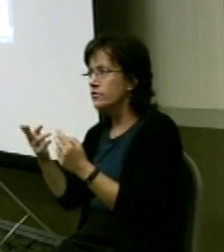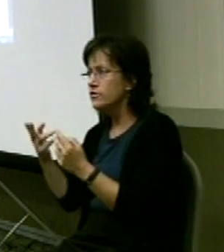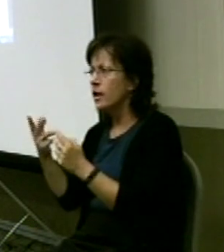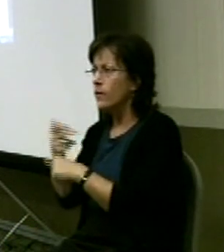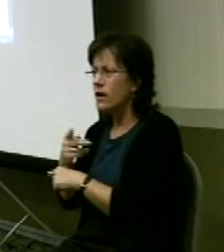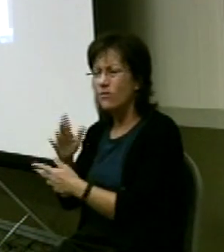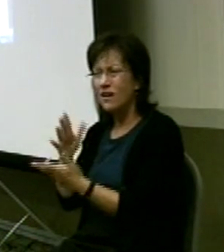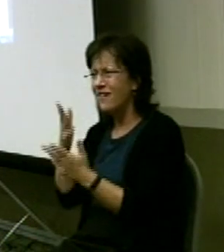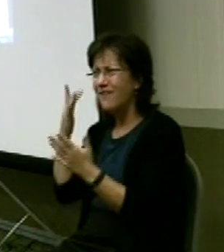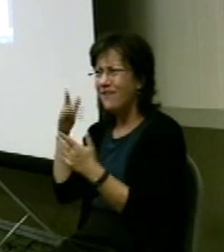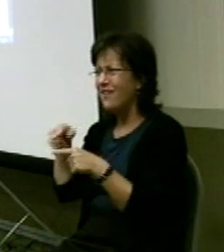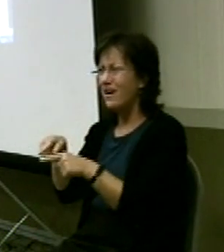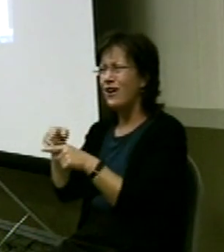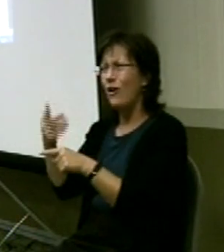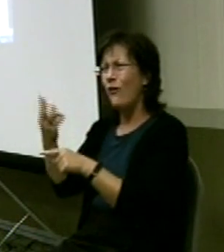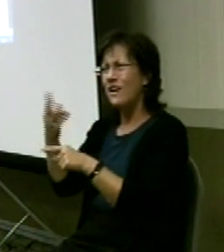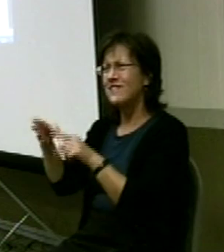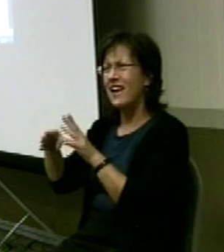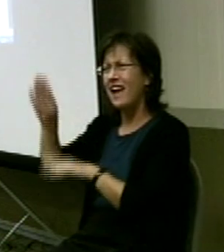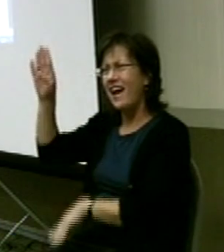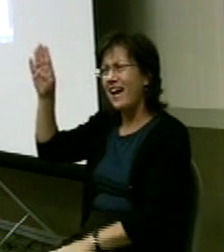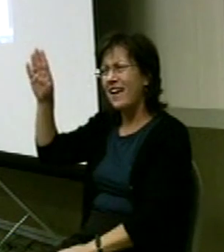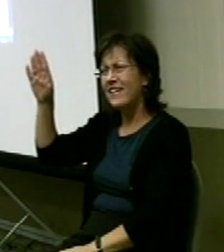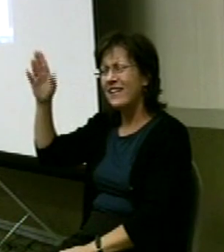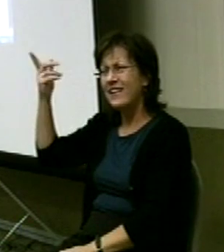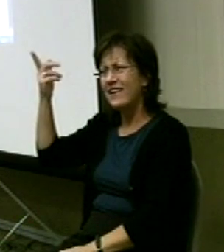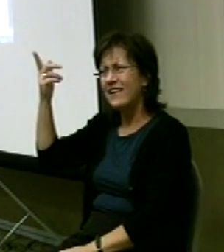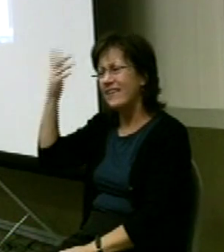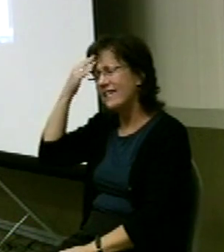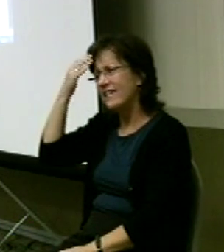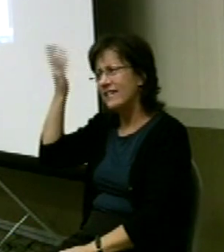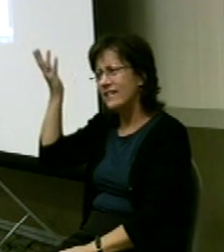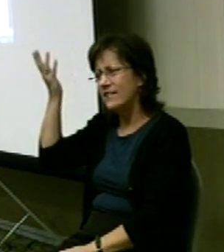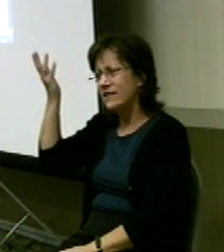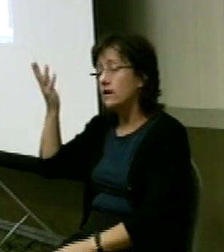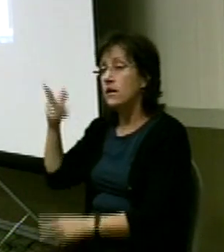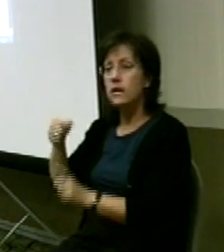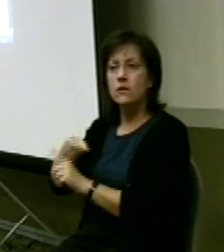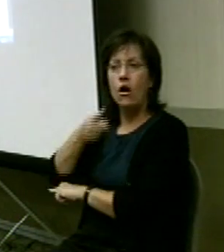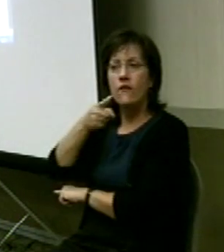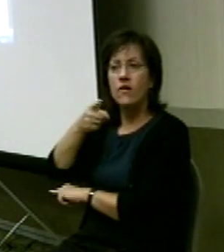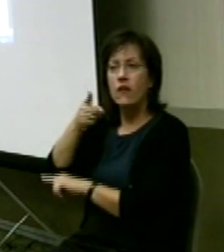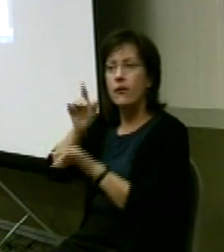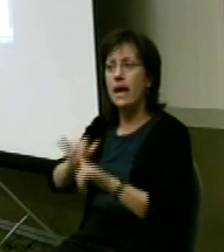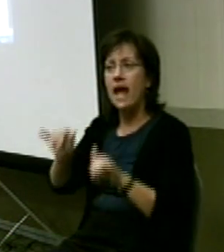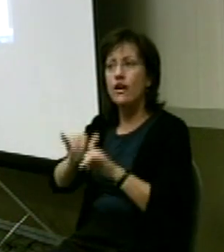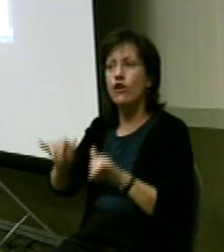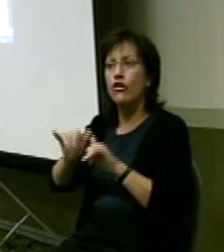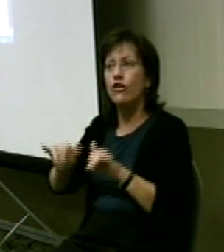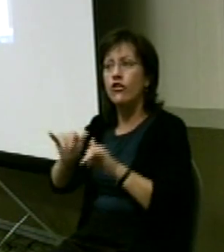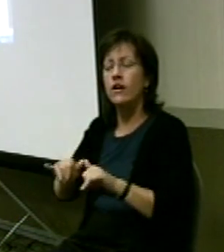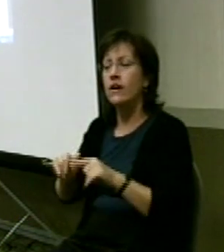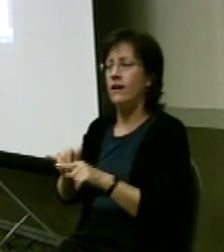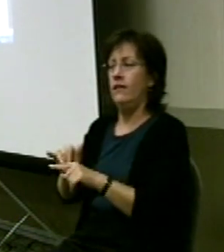So I just would ask myself the question, why is Wednesday high? And again, it kind of deviates the pattern. His